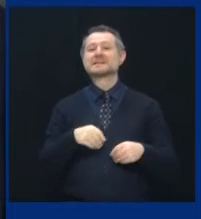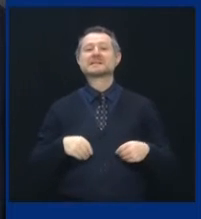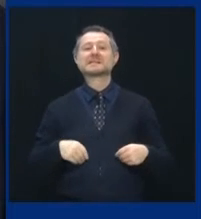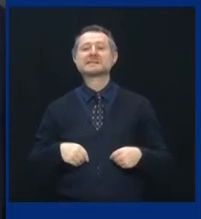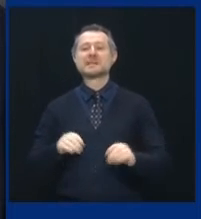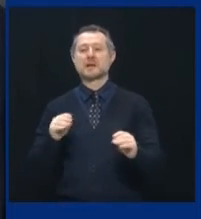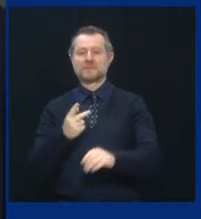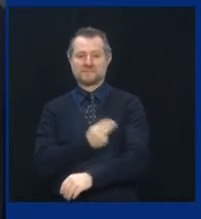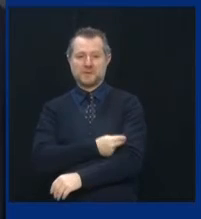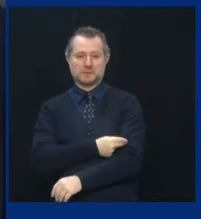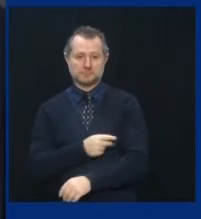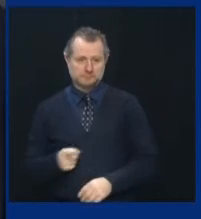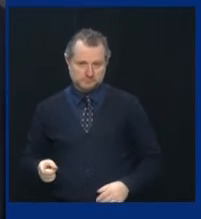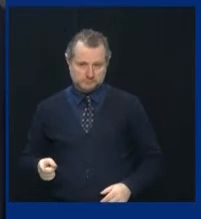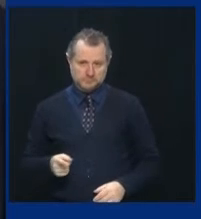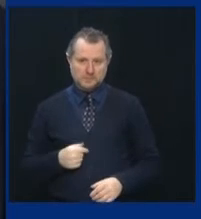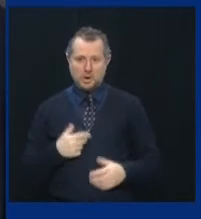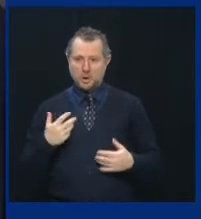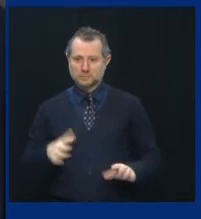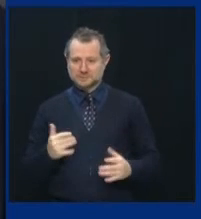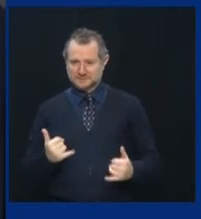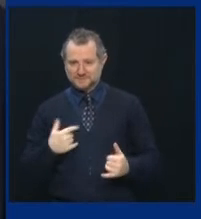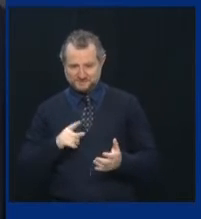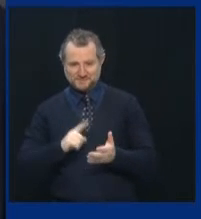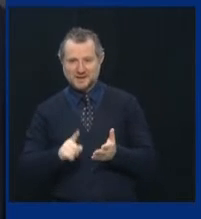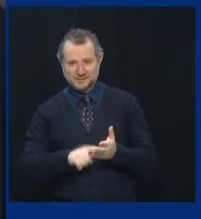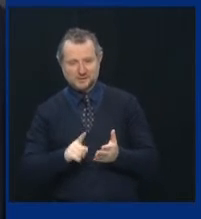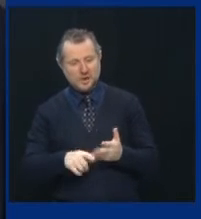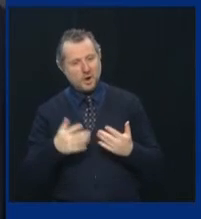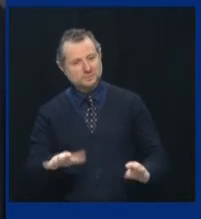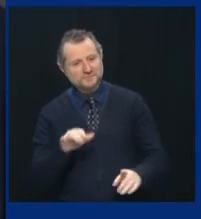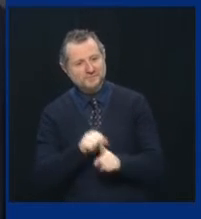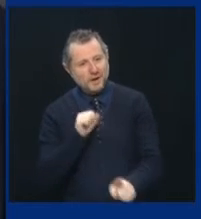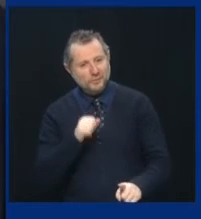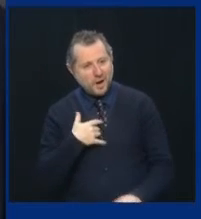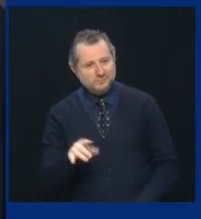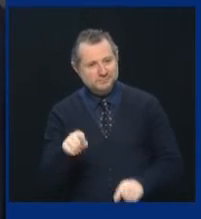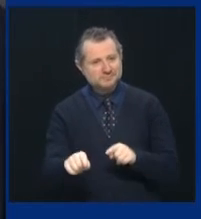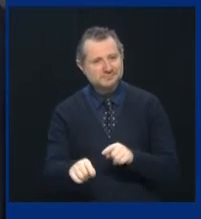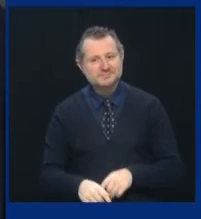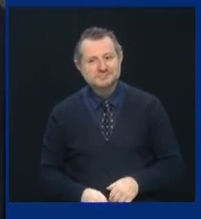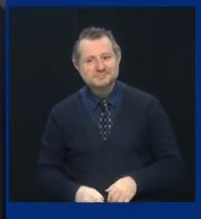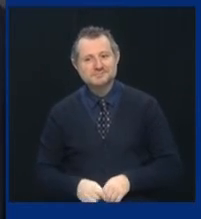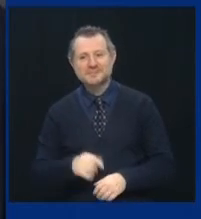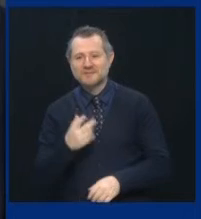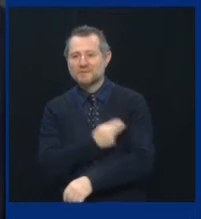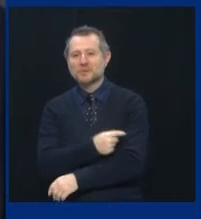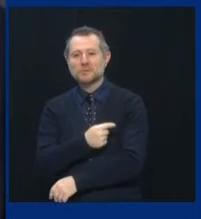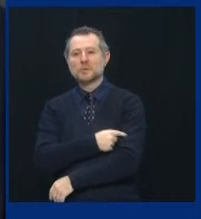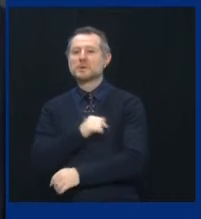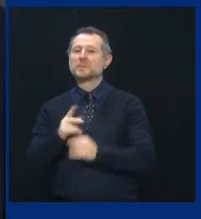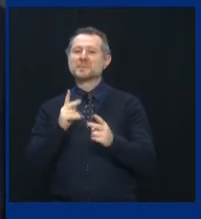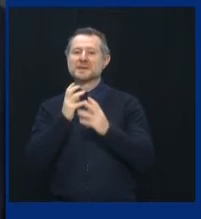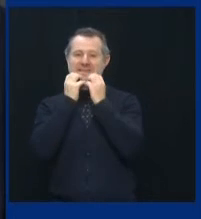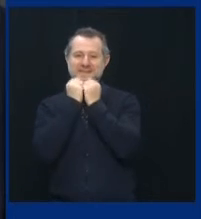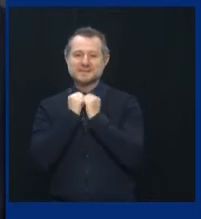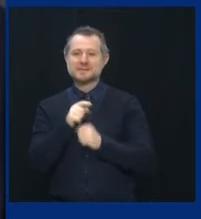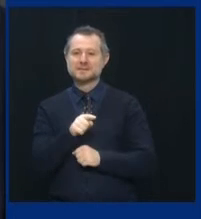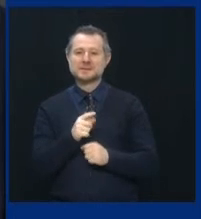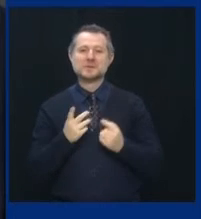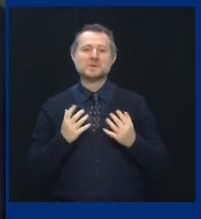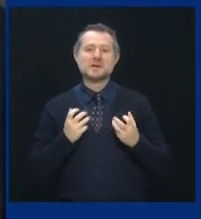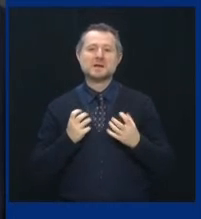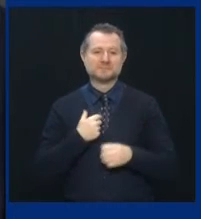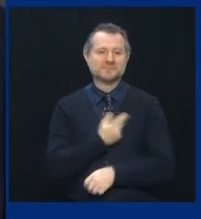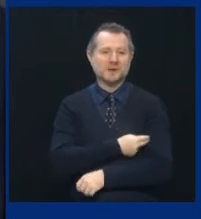We're already investigating cases of fraud, right? It's valuable. It's money. And you will